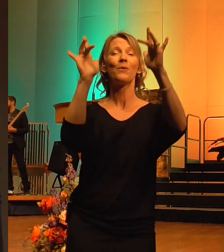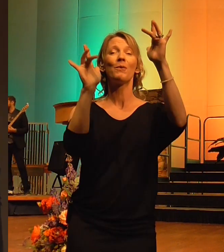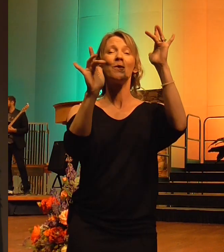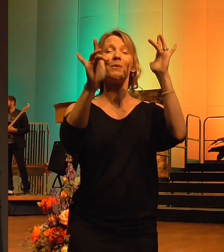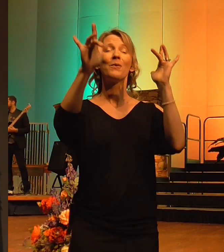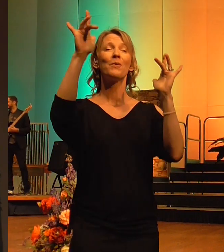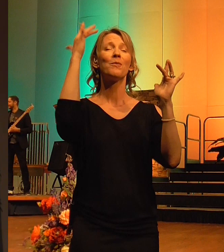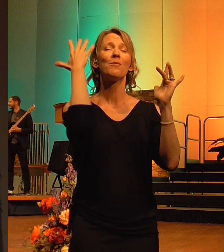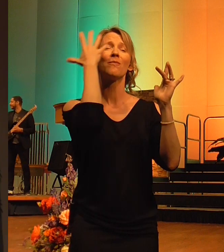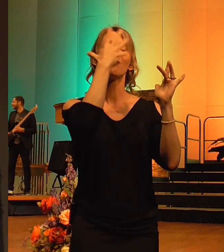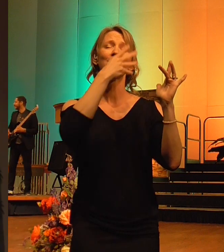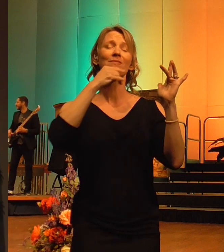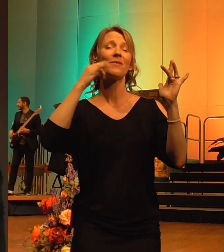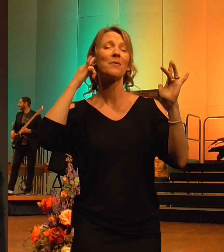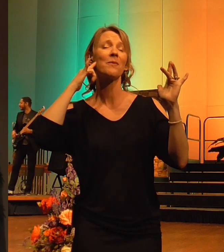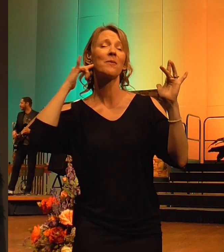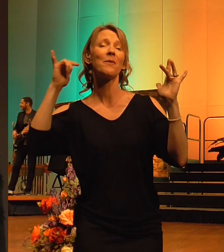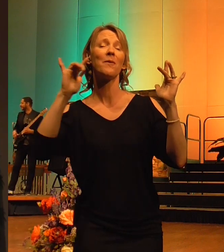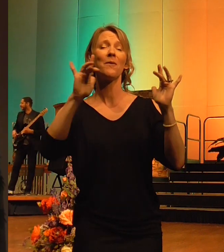meadow.